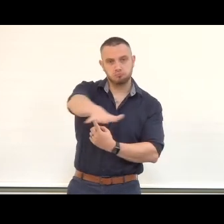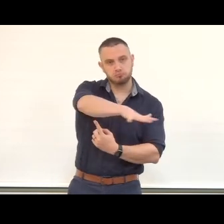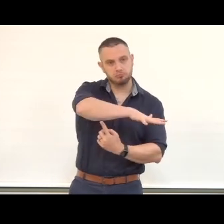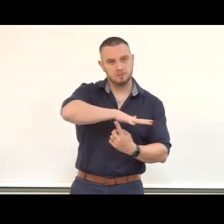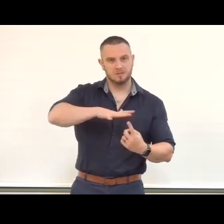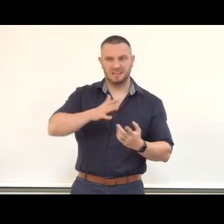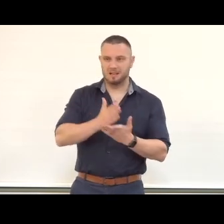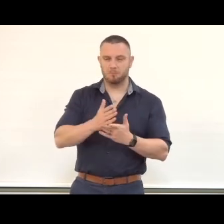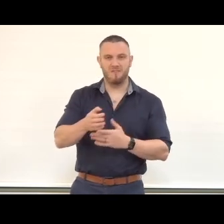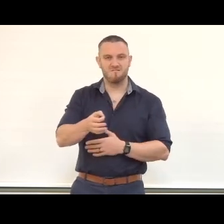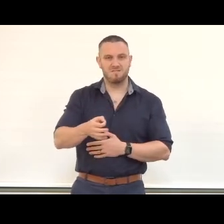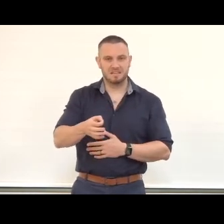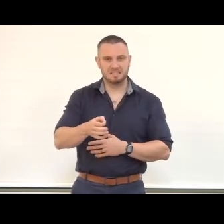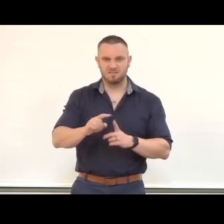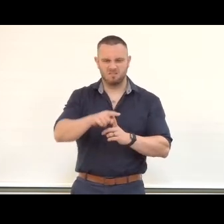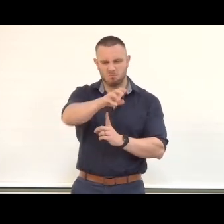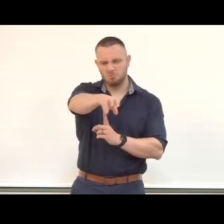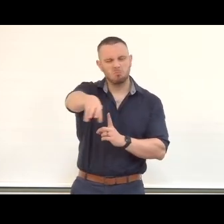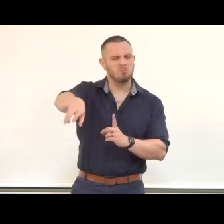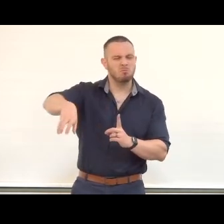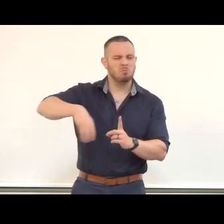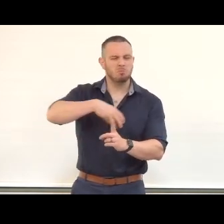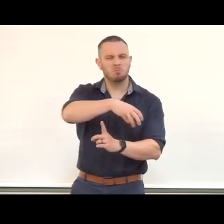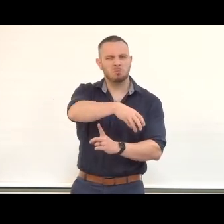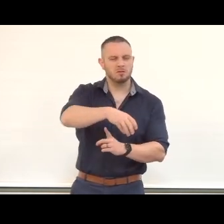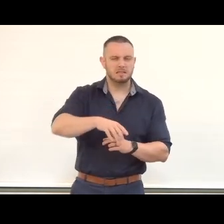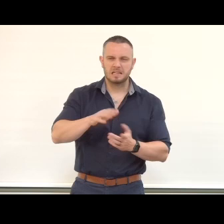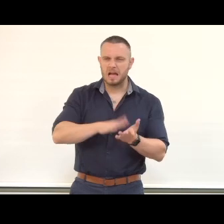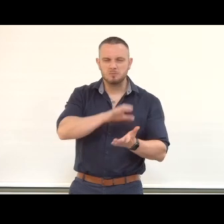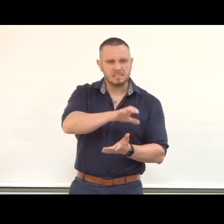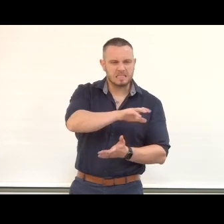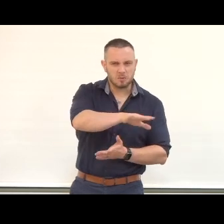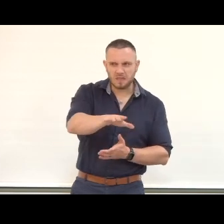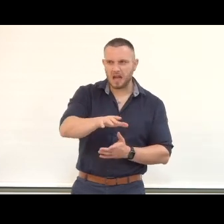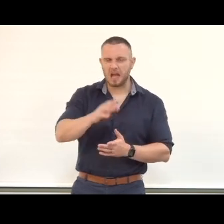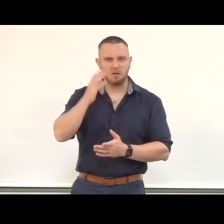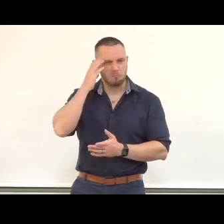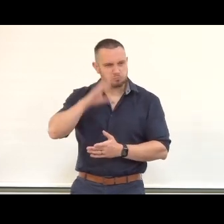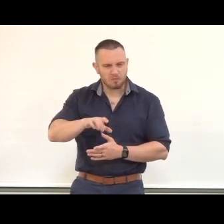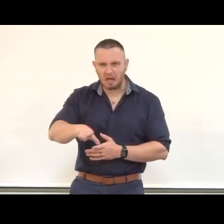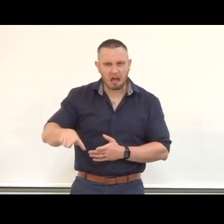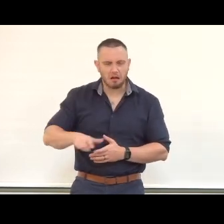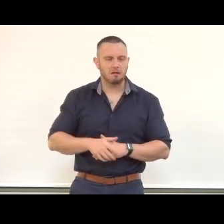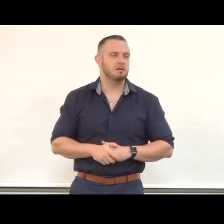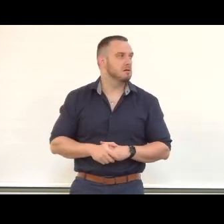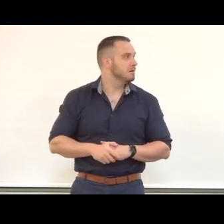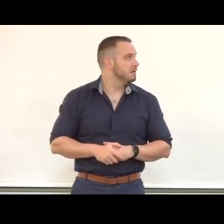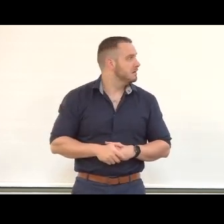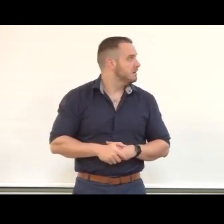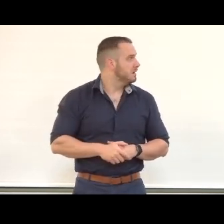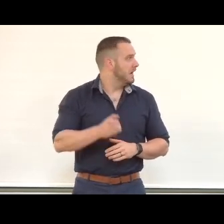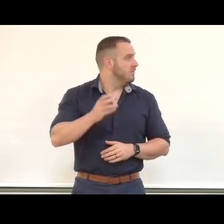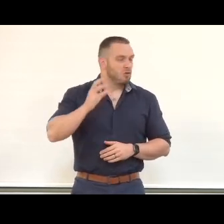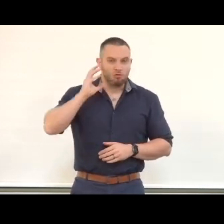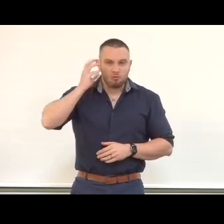container village of sleeping quarters, sanitation containers. The mission control was in this brightly illuminated container back there. There was a